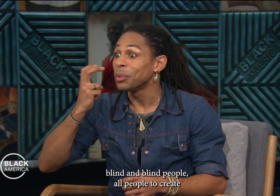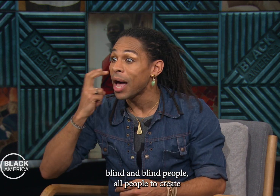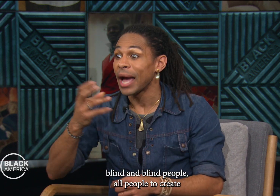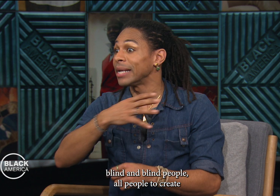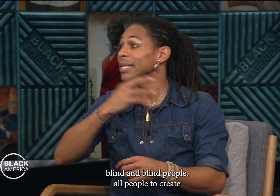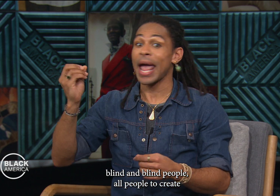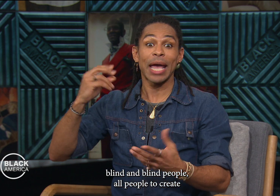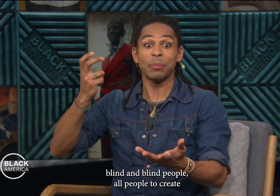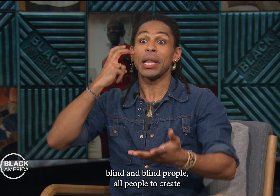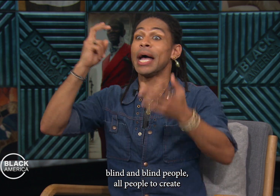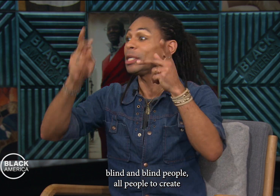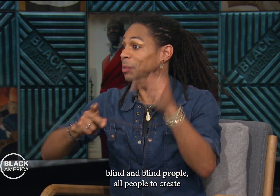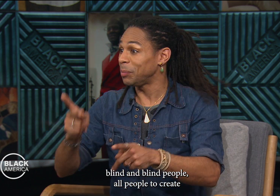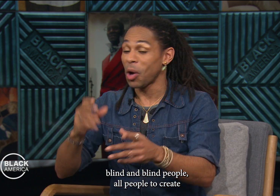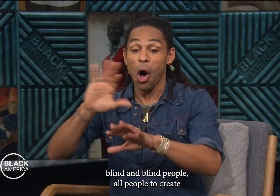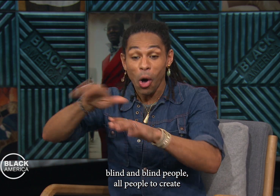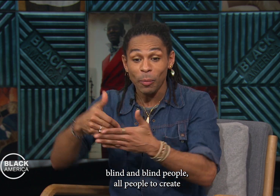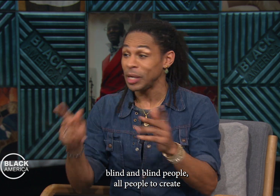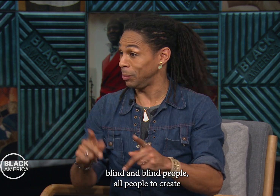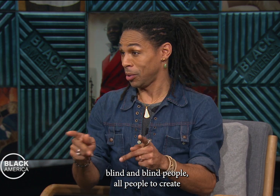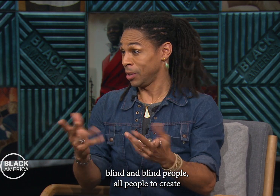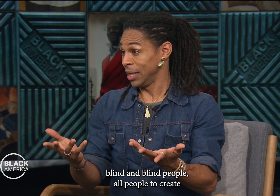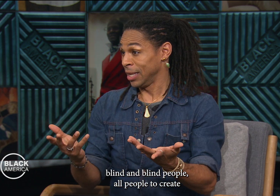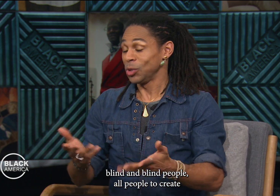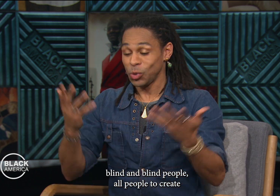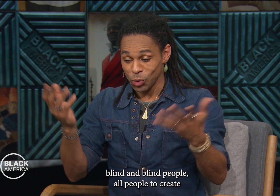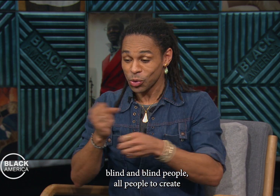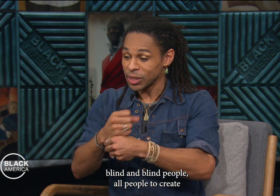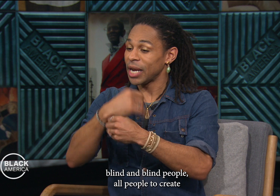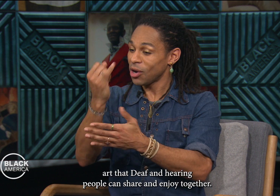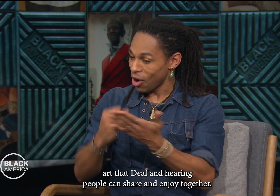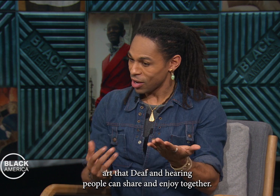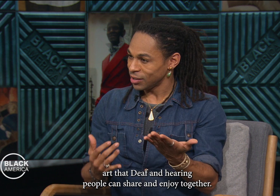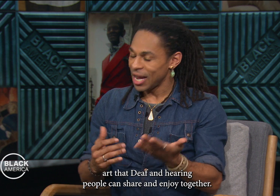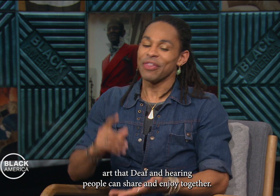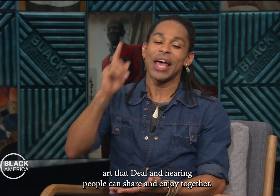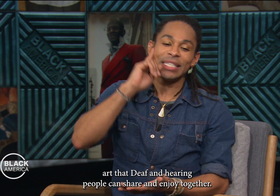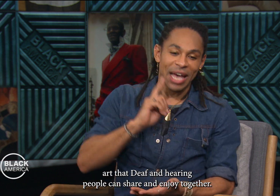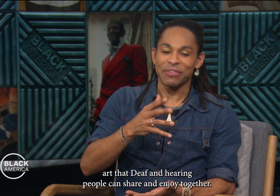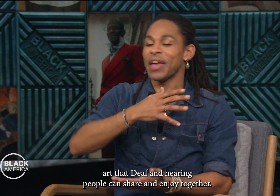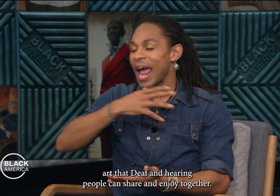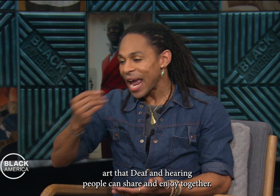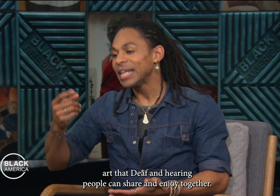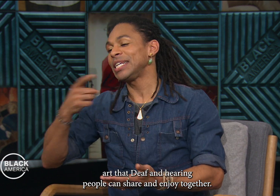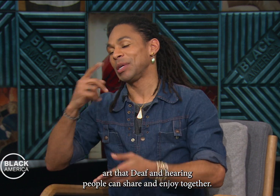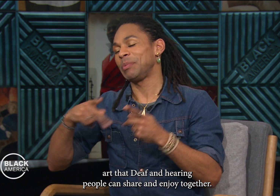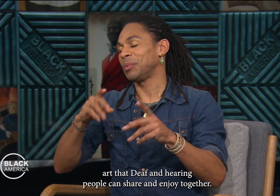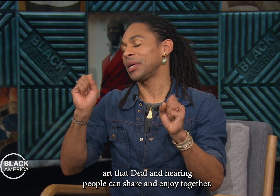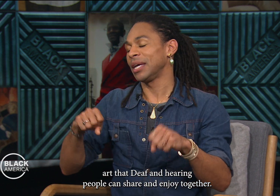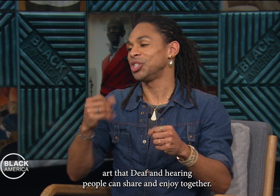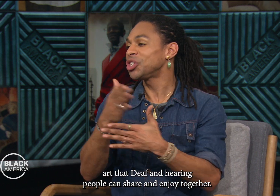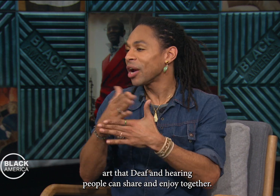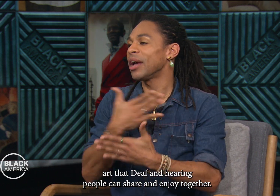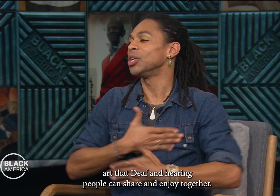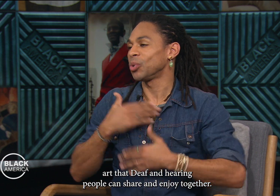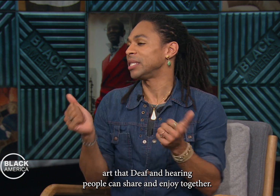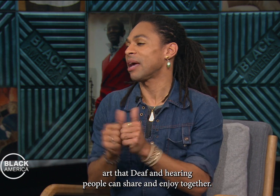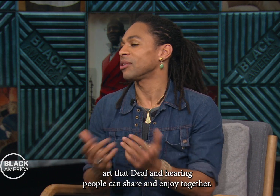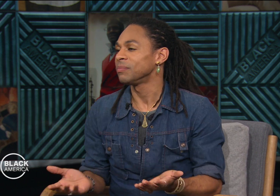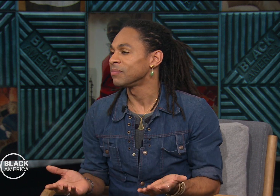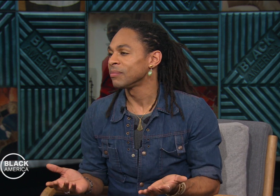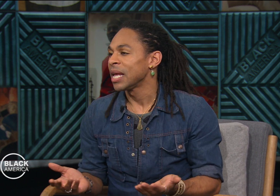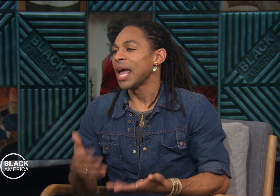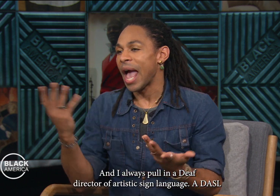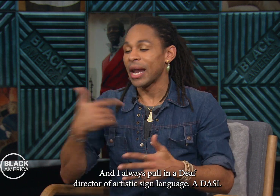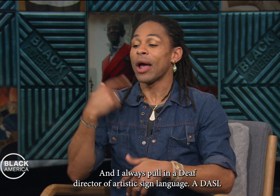and deaf blind and blind people, all people, to create art that deaf and hearing people can share and enjoy